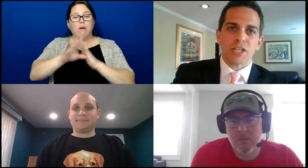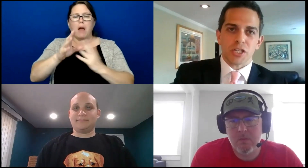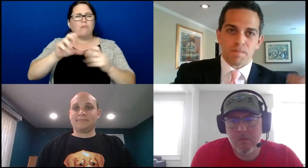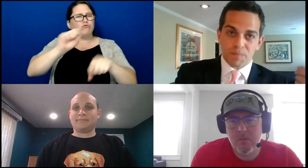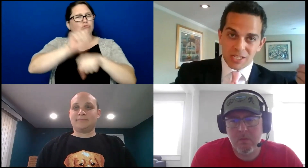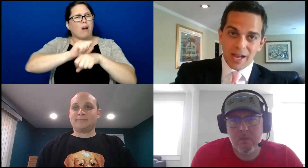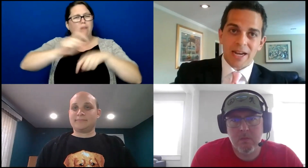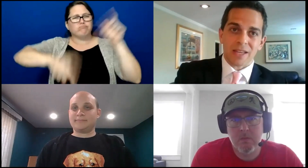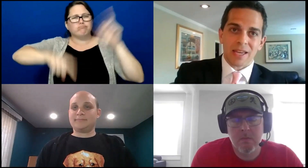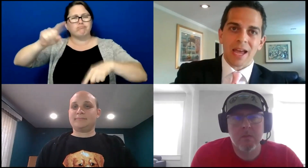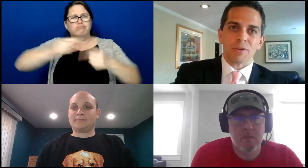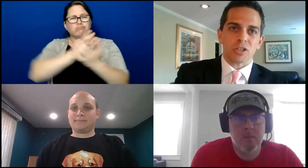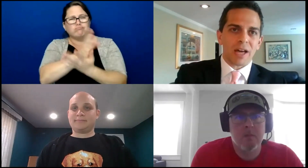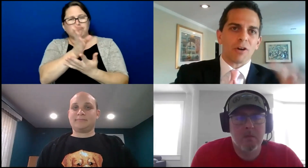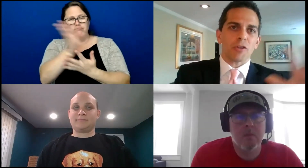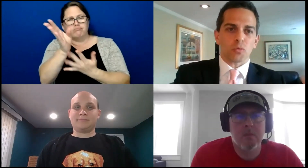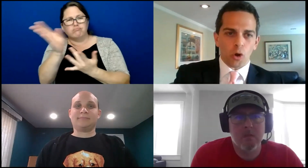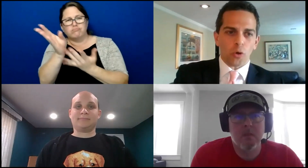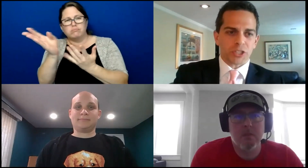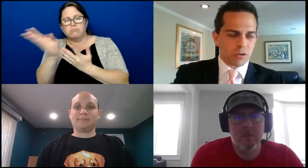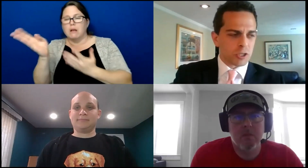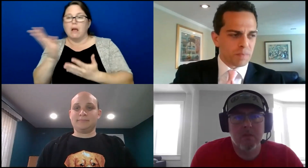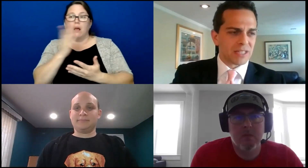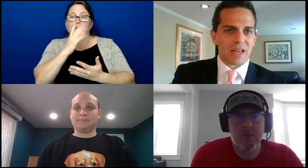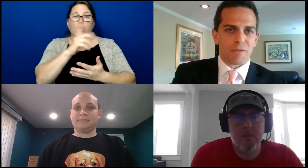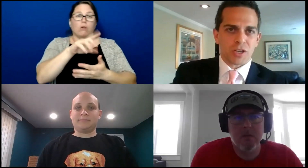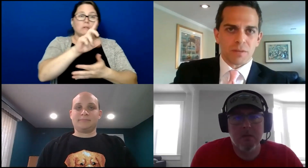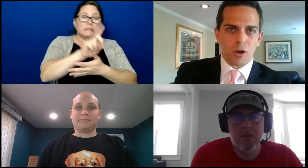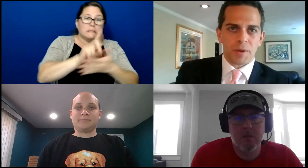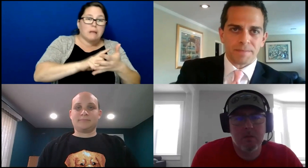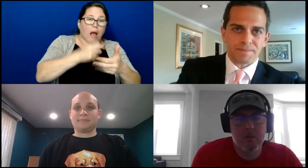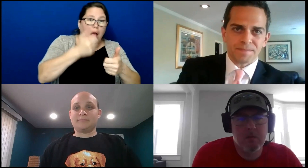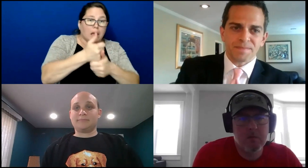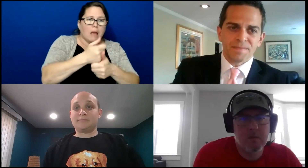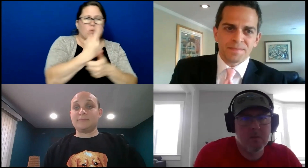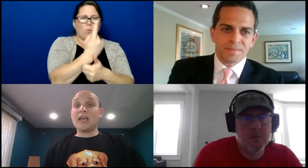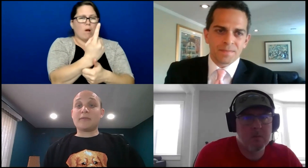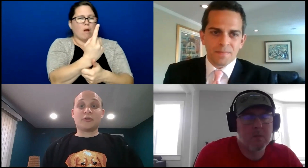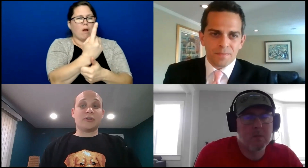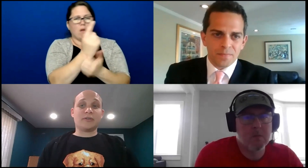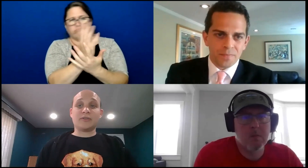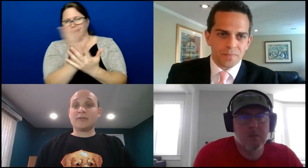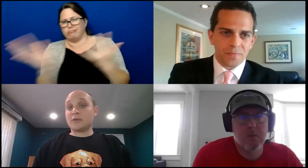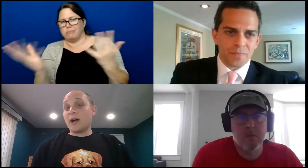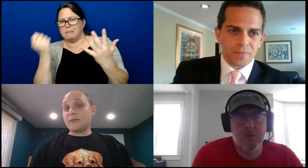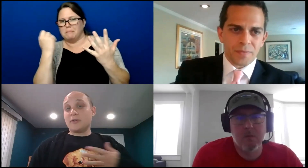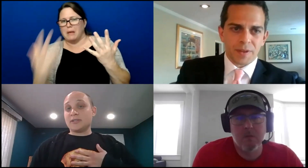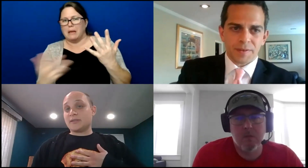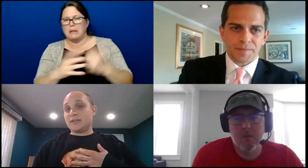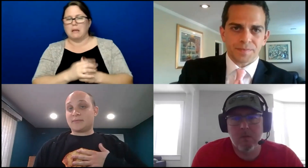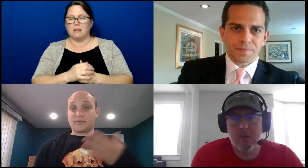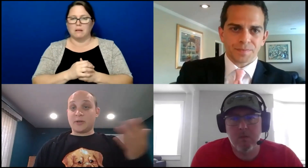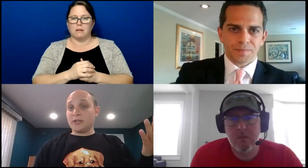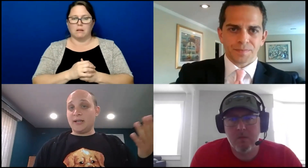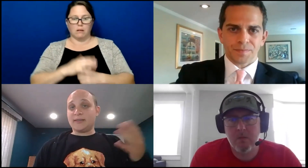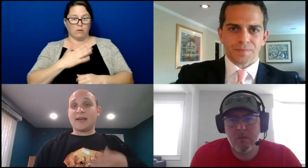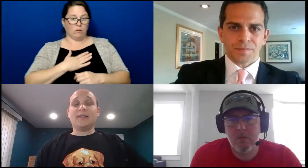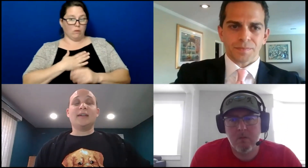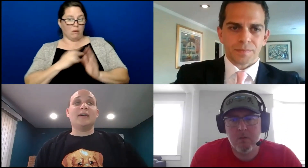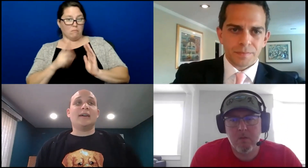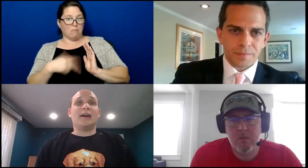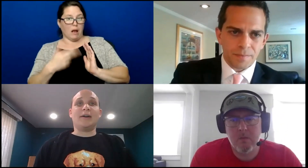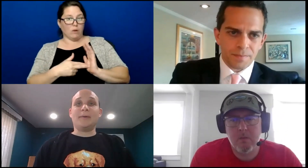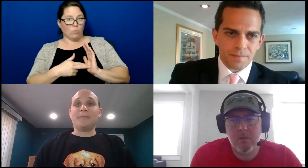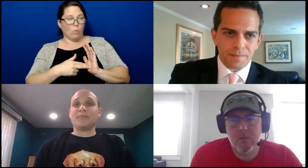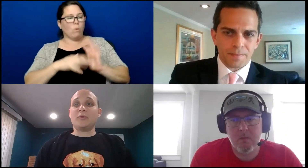in the trenches, designing the game. There's a lot of other roles. Can you speak to that for just a moment? Yeah, for sure. So my role is somewhat like